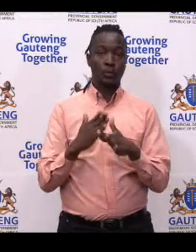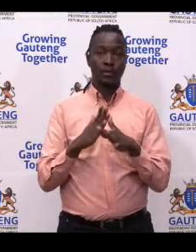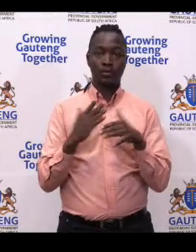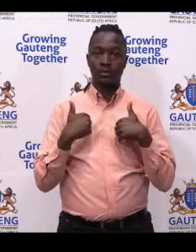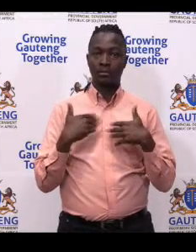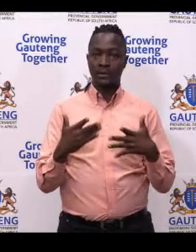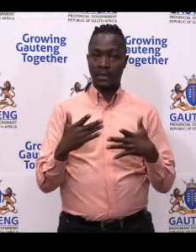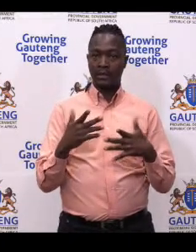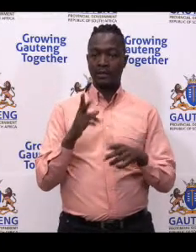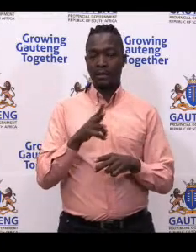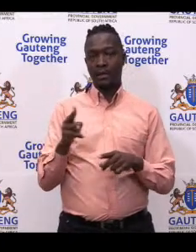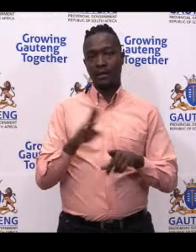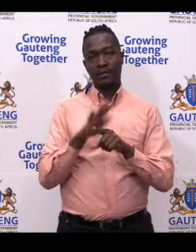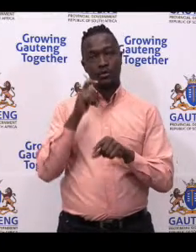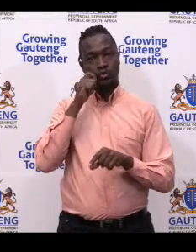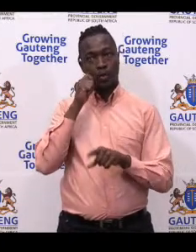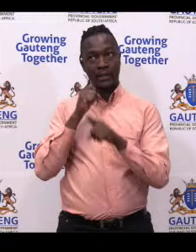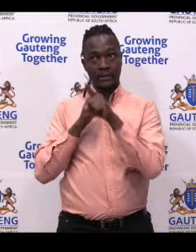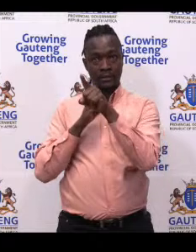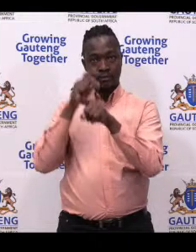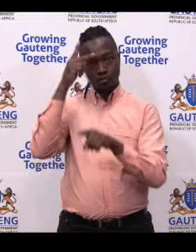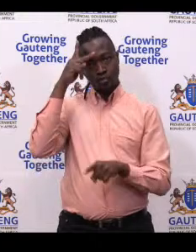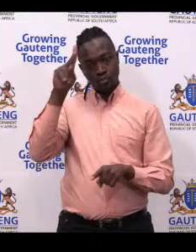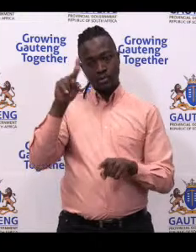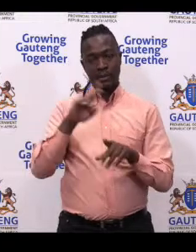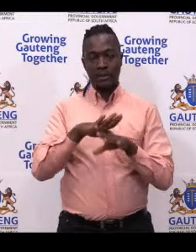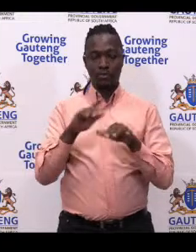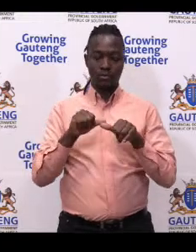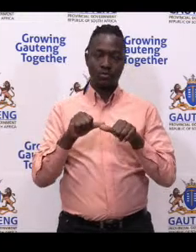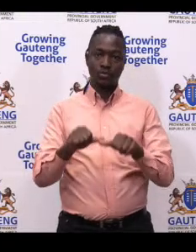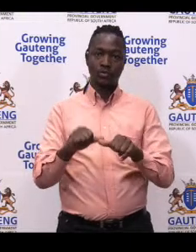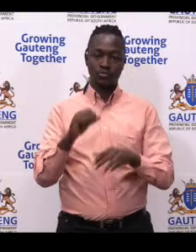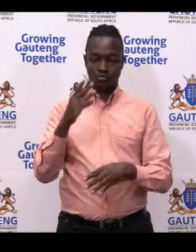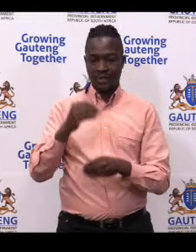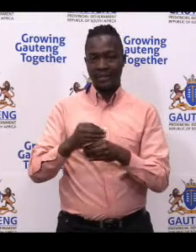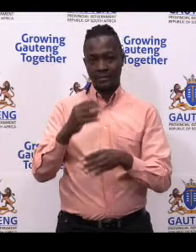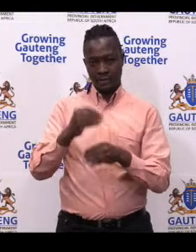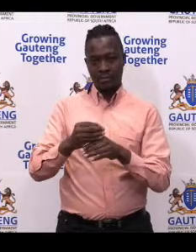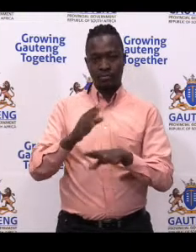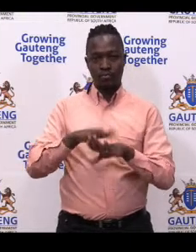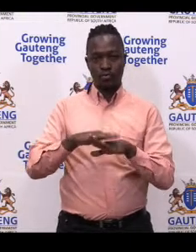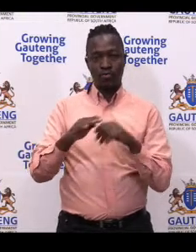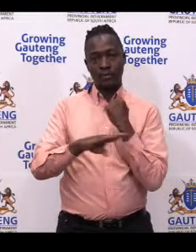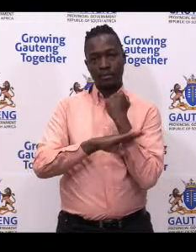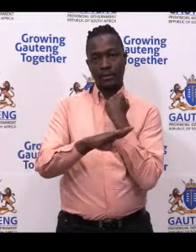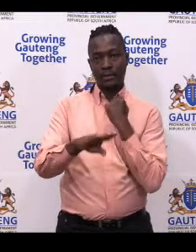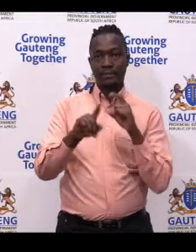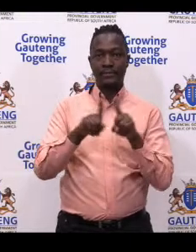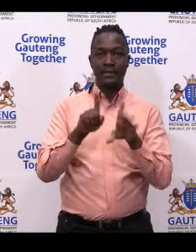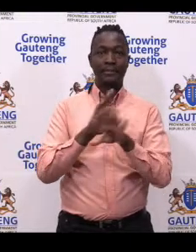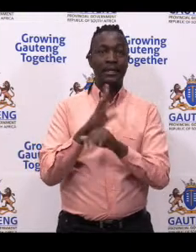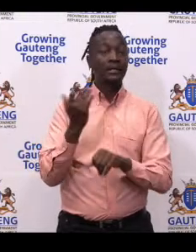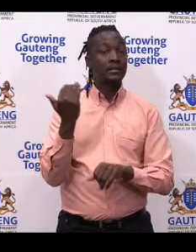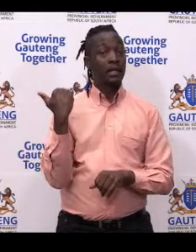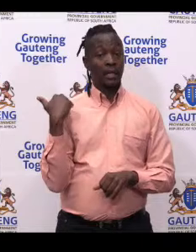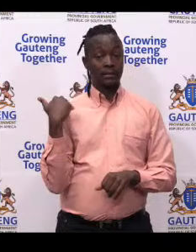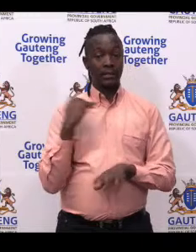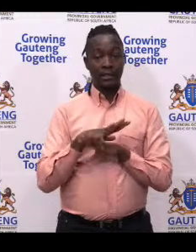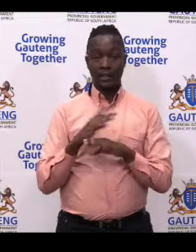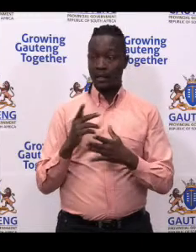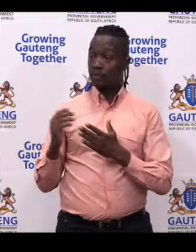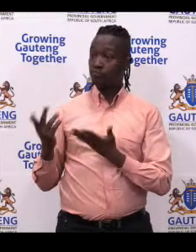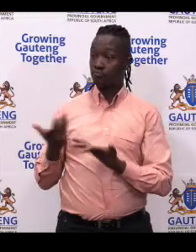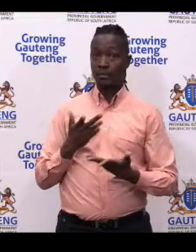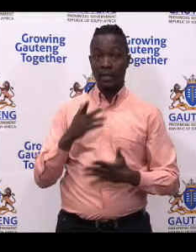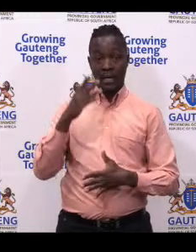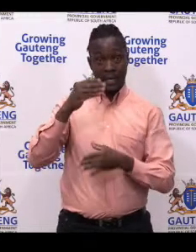earnest in Tshwane to make sure that we continue to add these beds. And as yesterday we welcome the additional boost